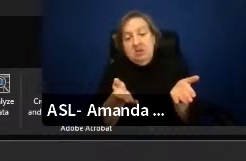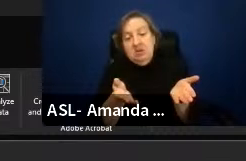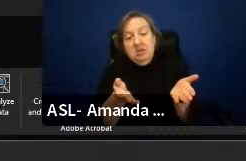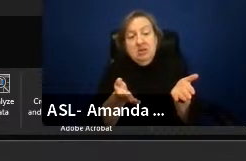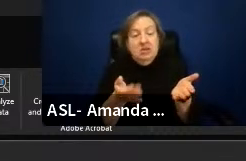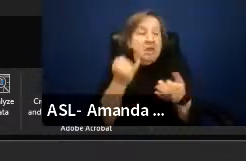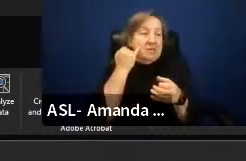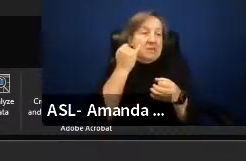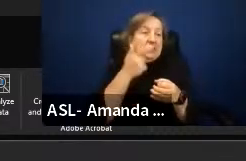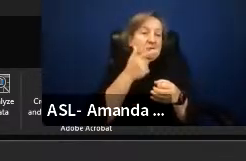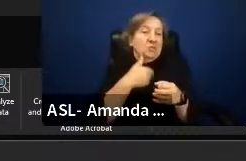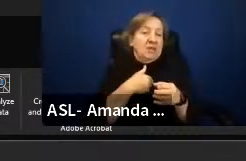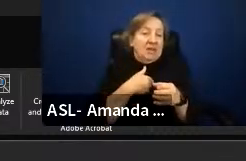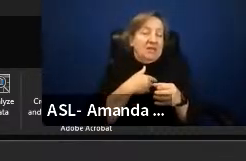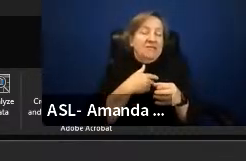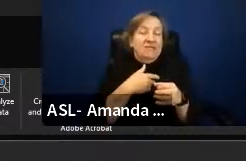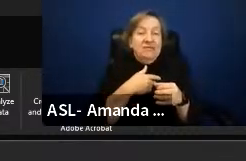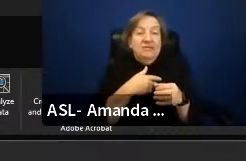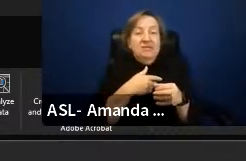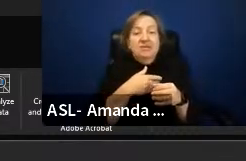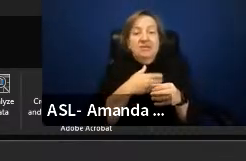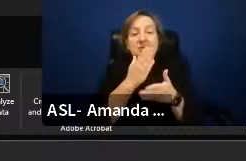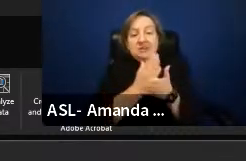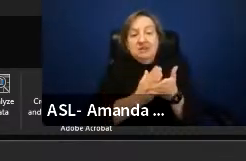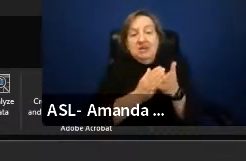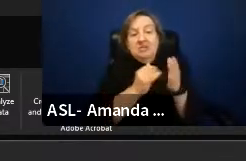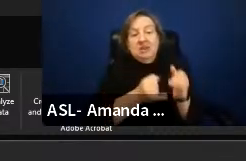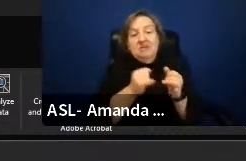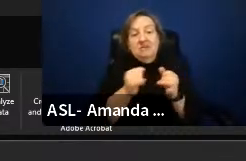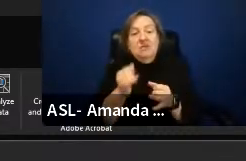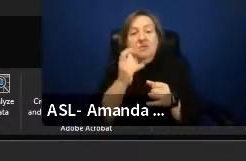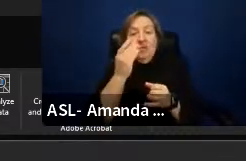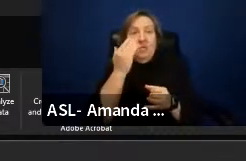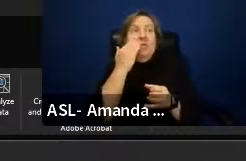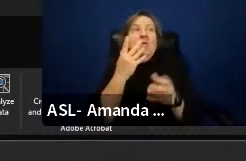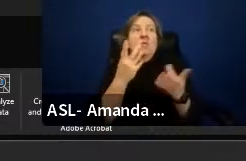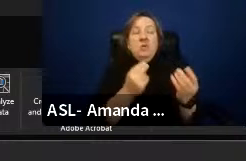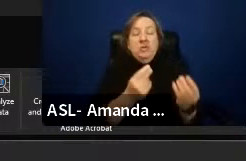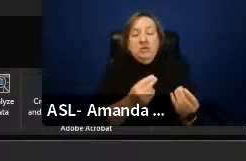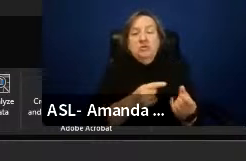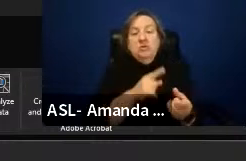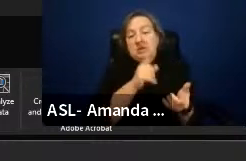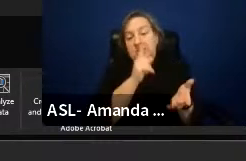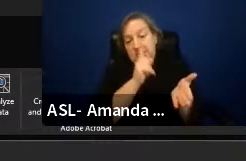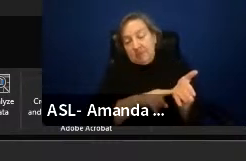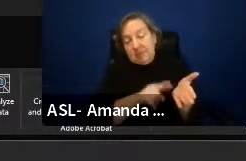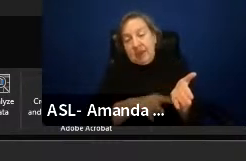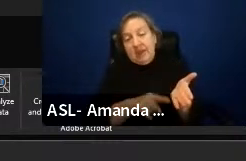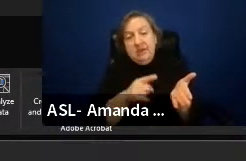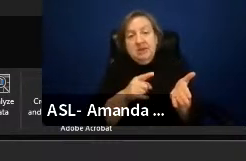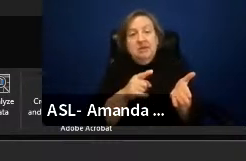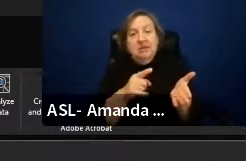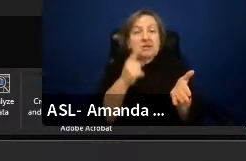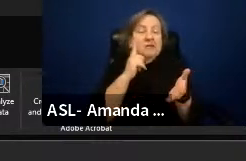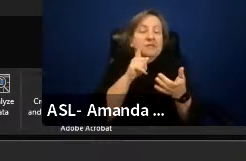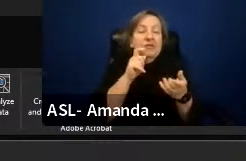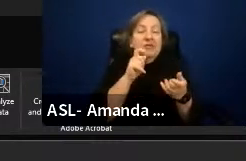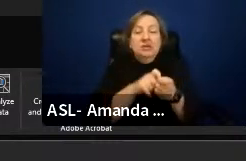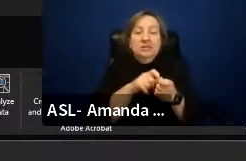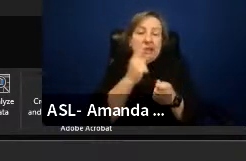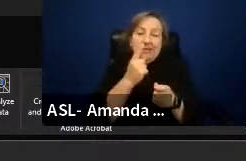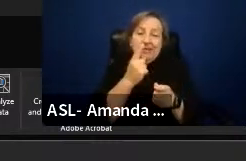you have individuals that know what they're doing and they're inspecting for just exactly